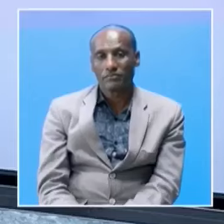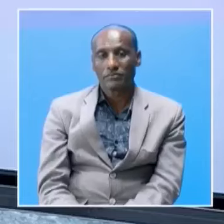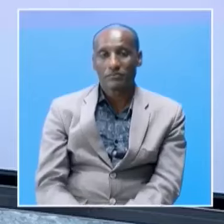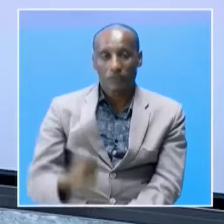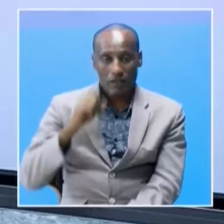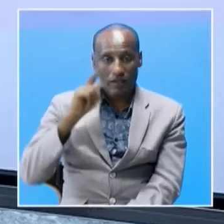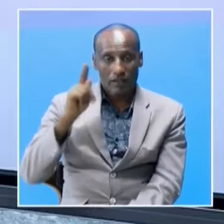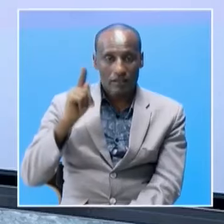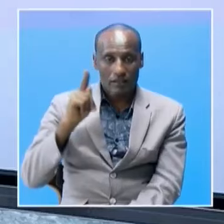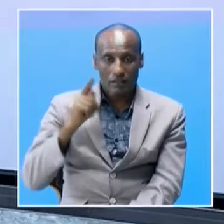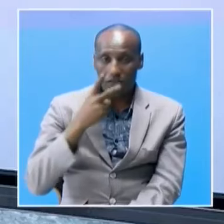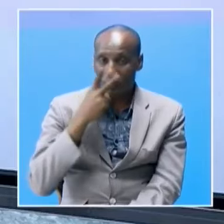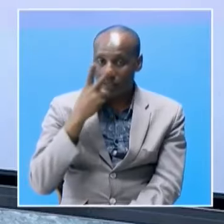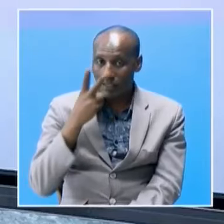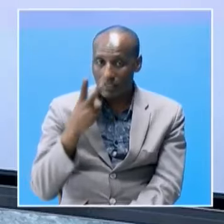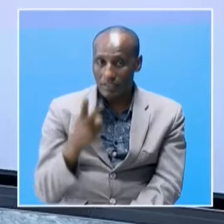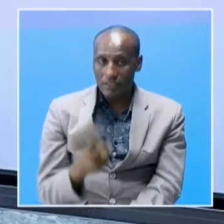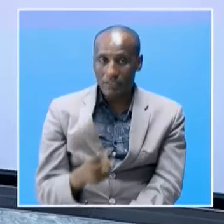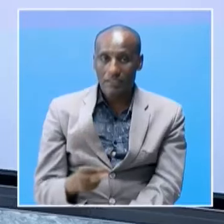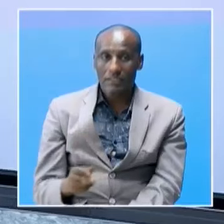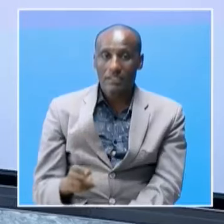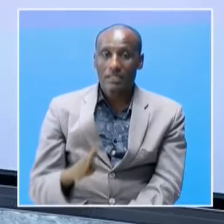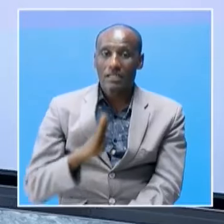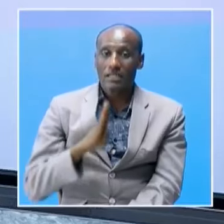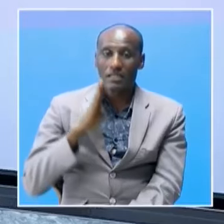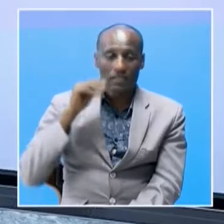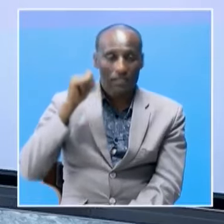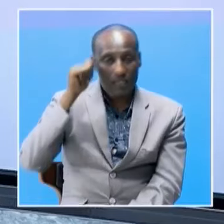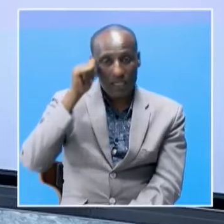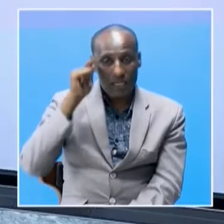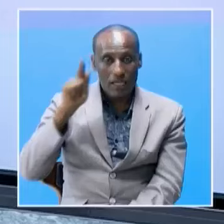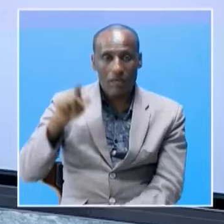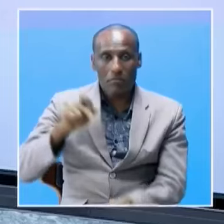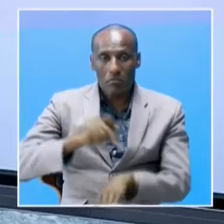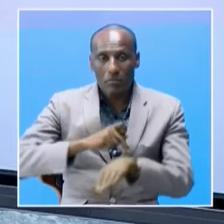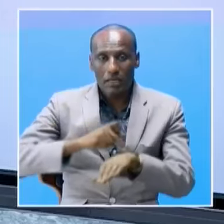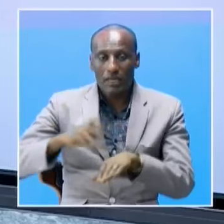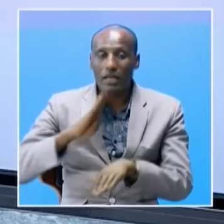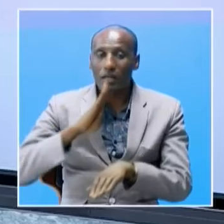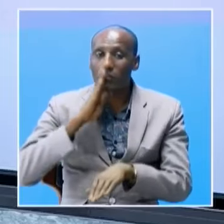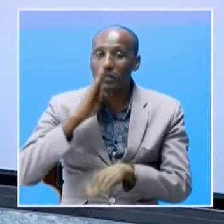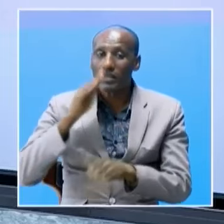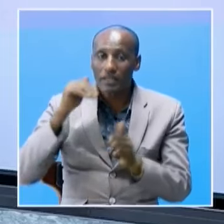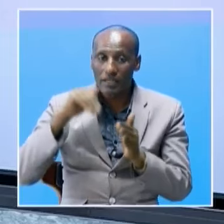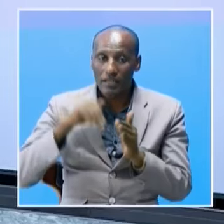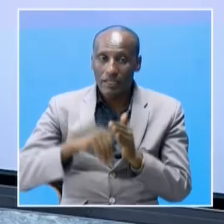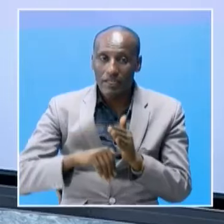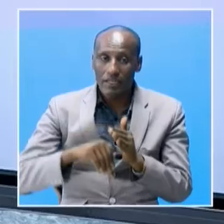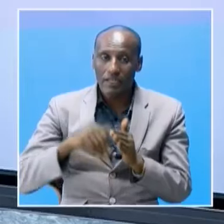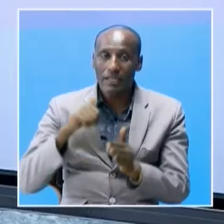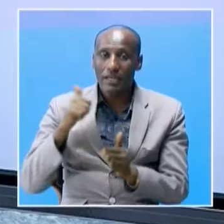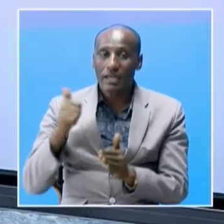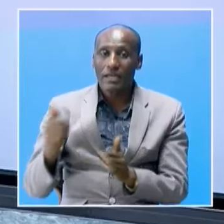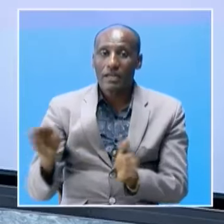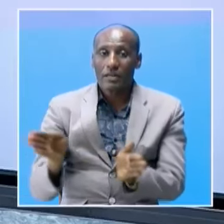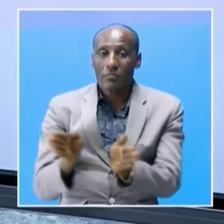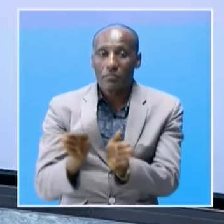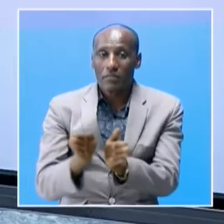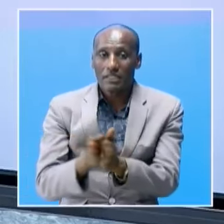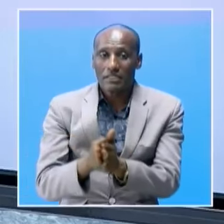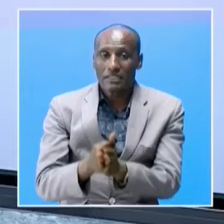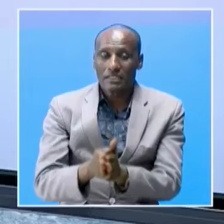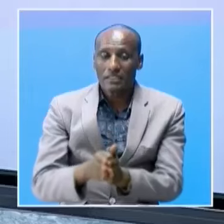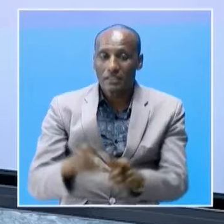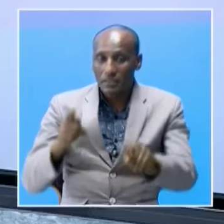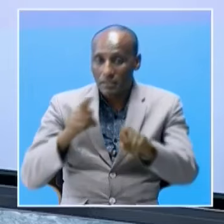Okay, look at this. He blank be in a meeting, but I can't tell. Be careful on this